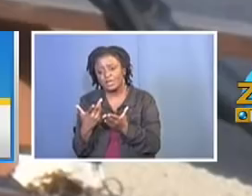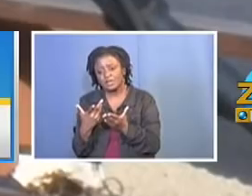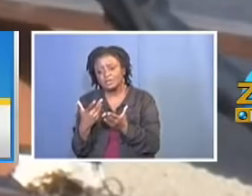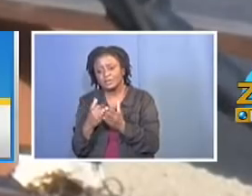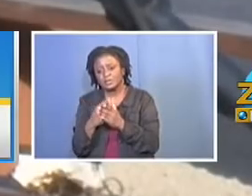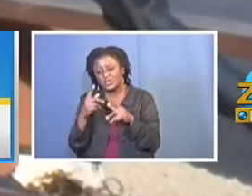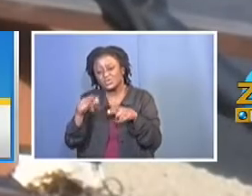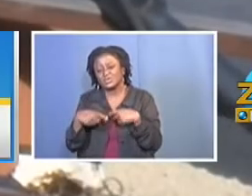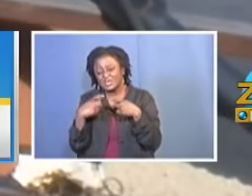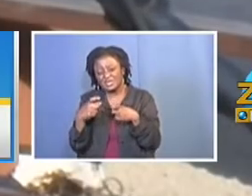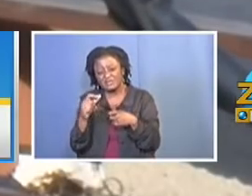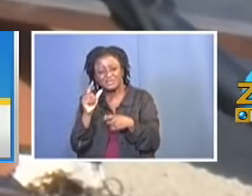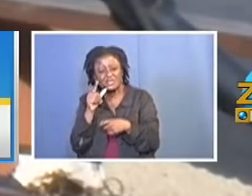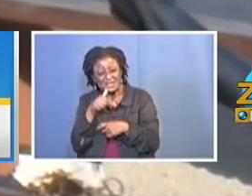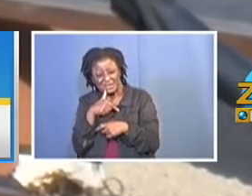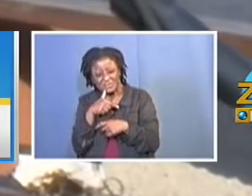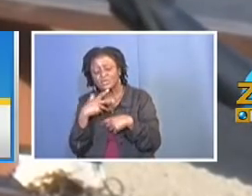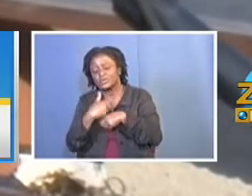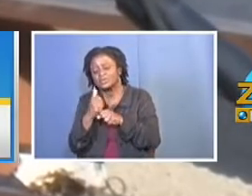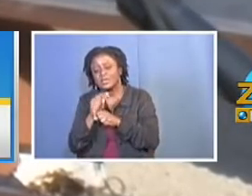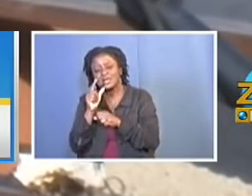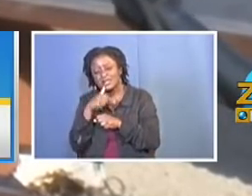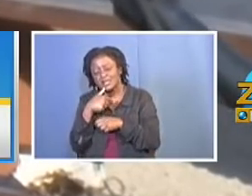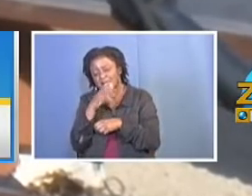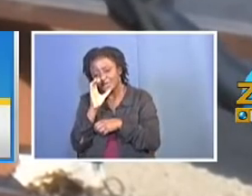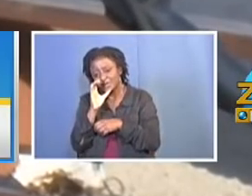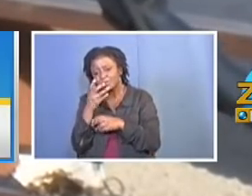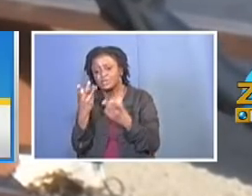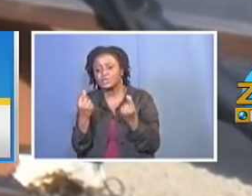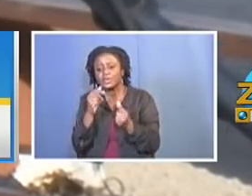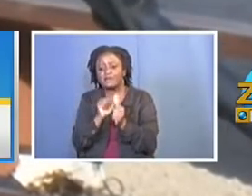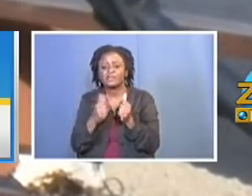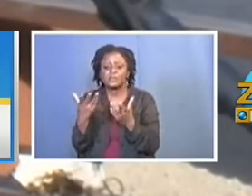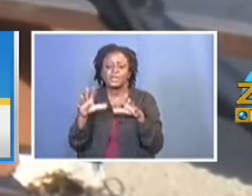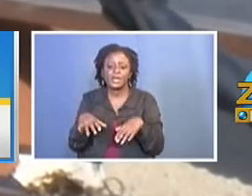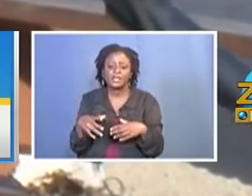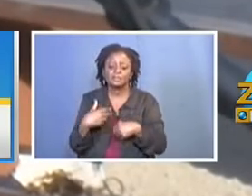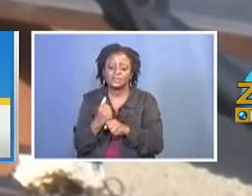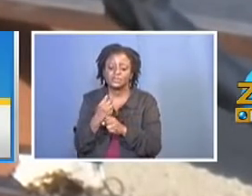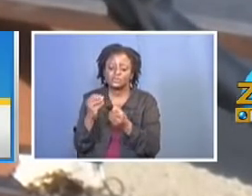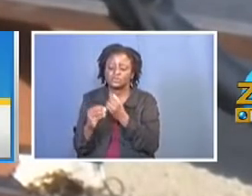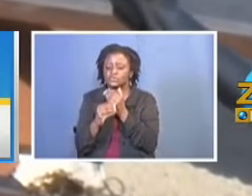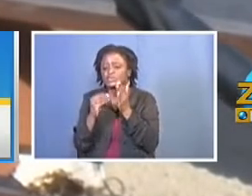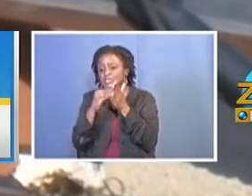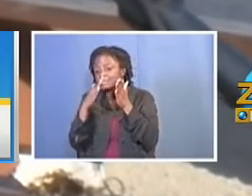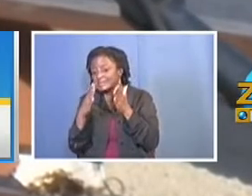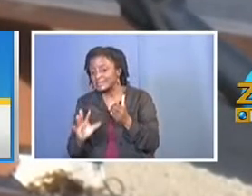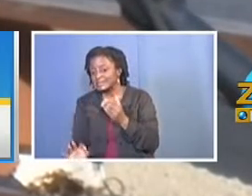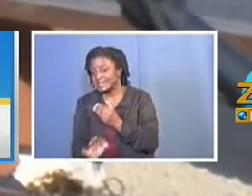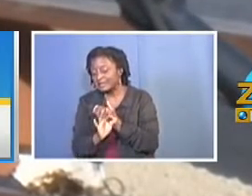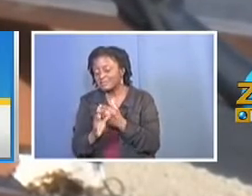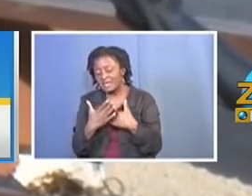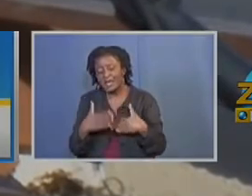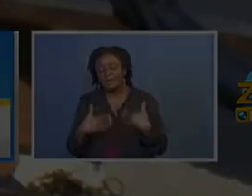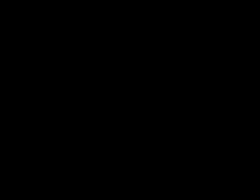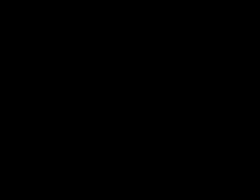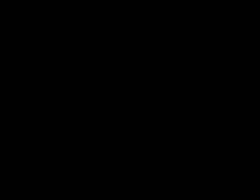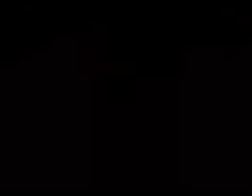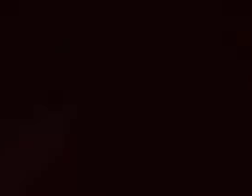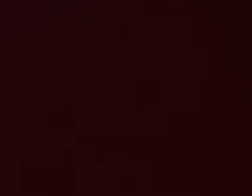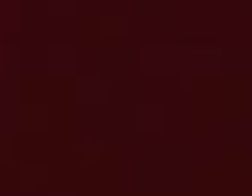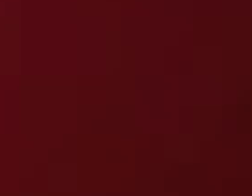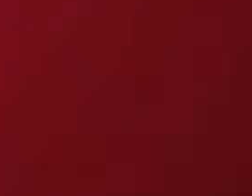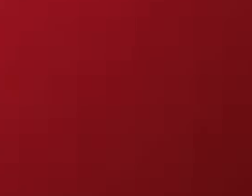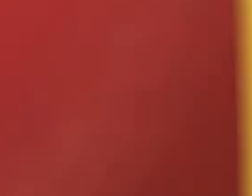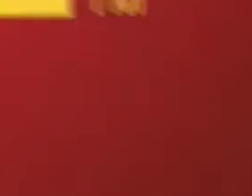lemonade. And so we're here, we're pivoting, we're doing what we can to make our students safe, and they're happy to be on campus.